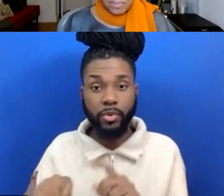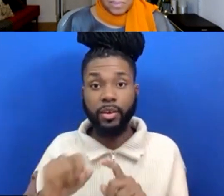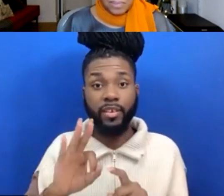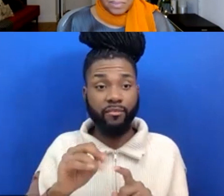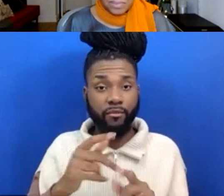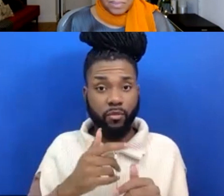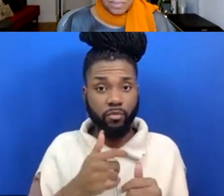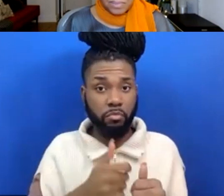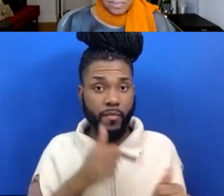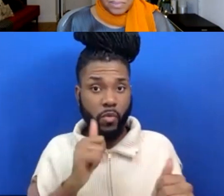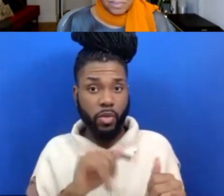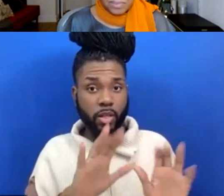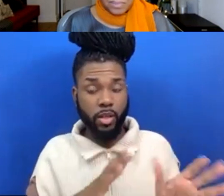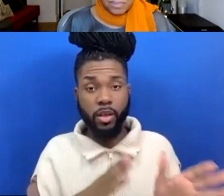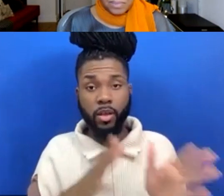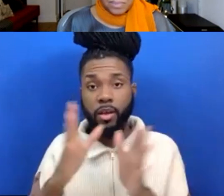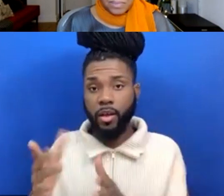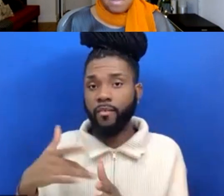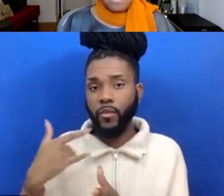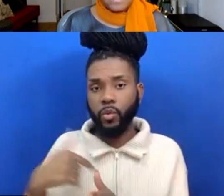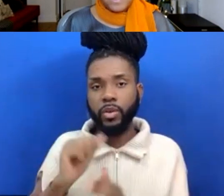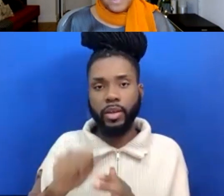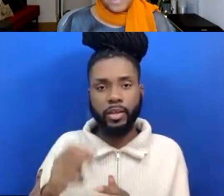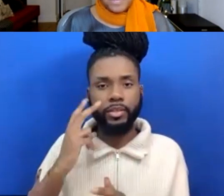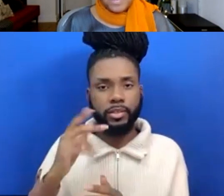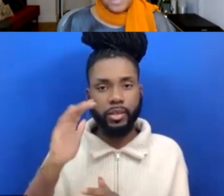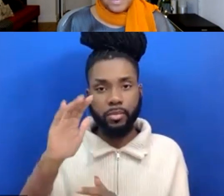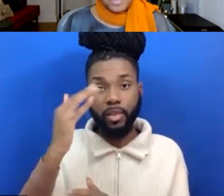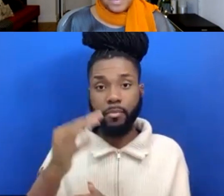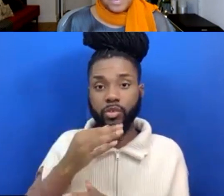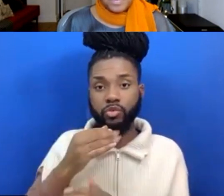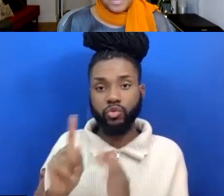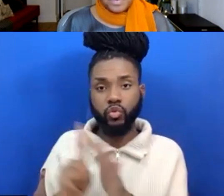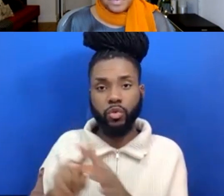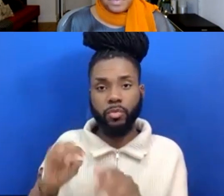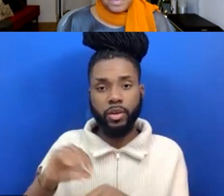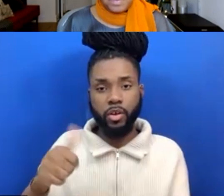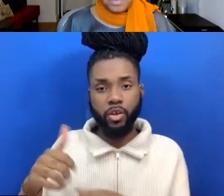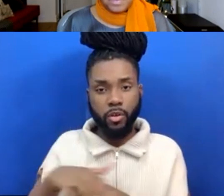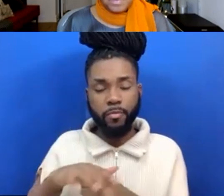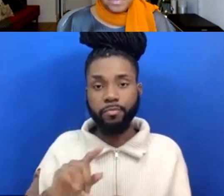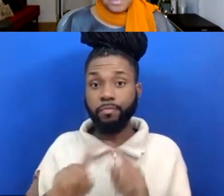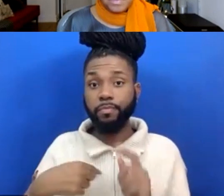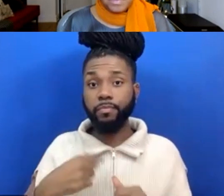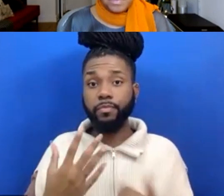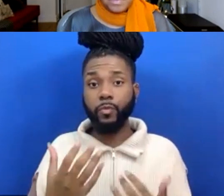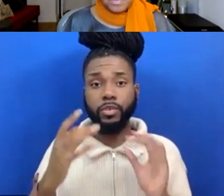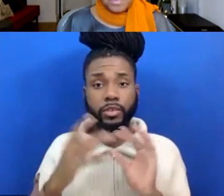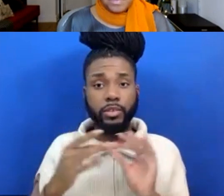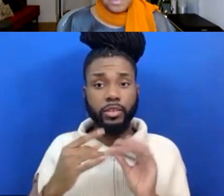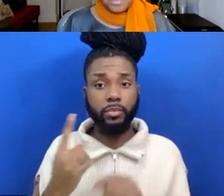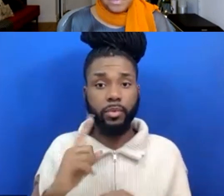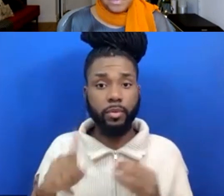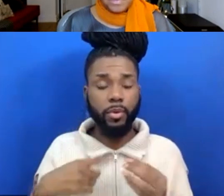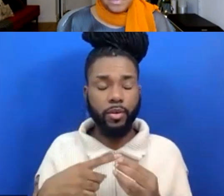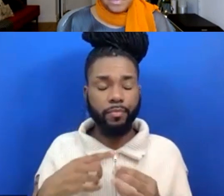we might see something like Black mastery functioning in other areas. And then I wanted to say something about,